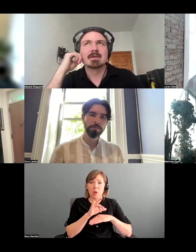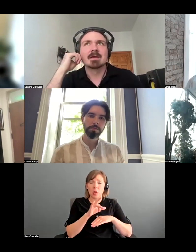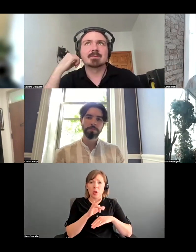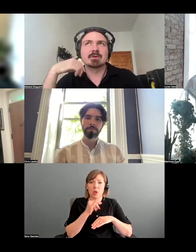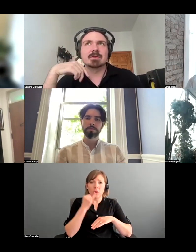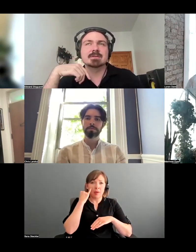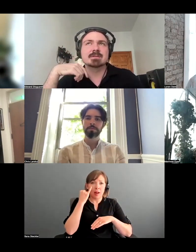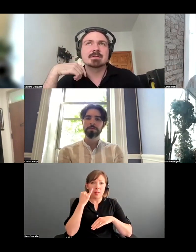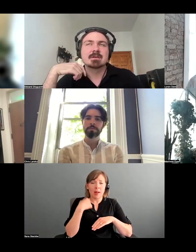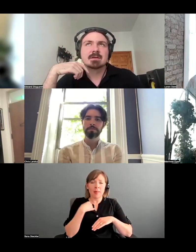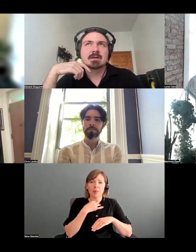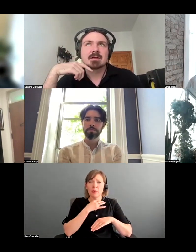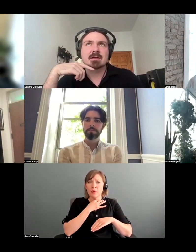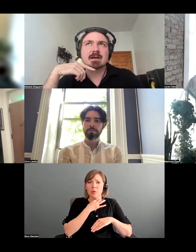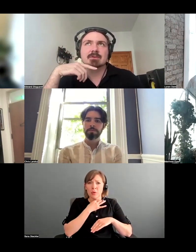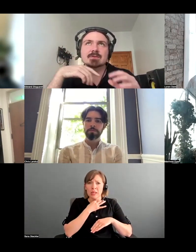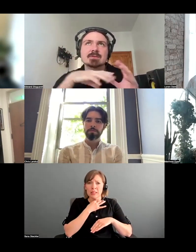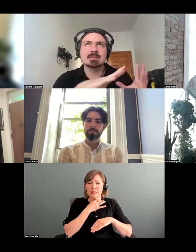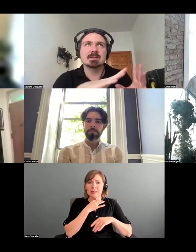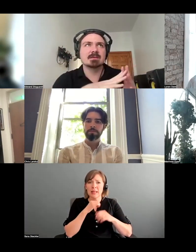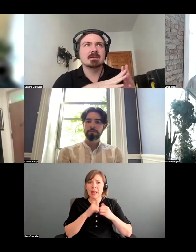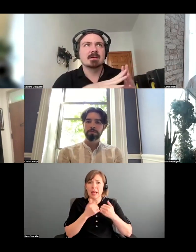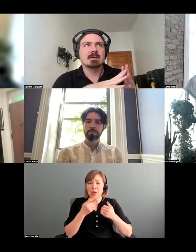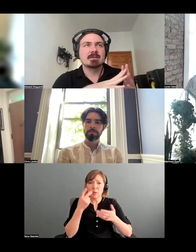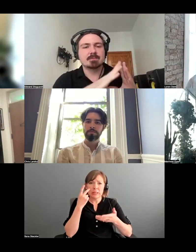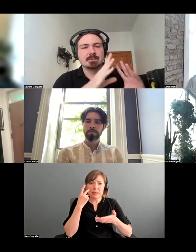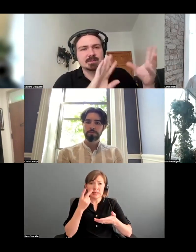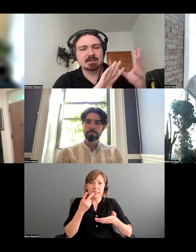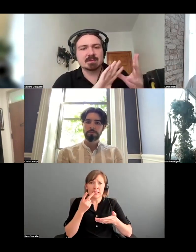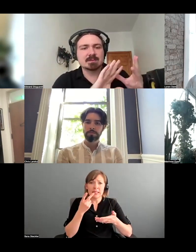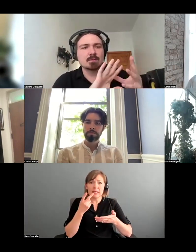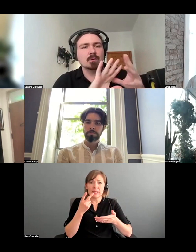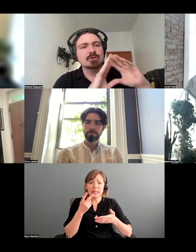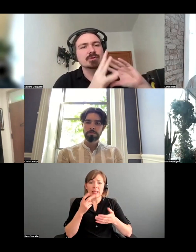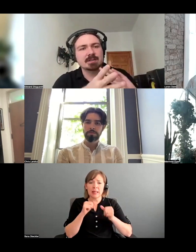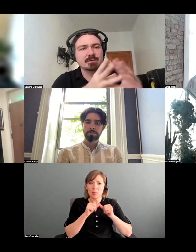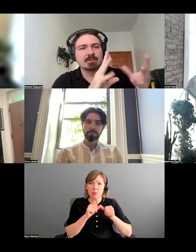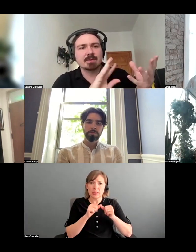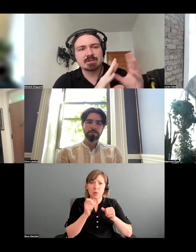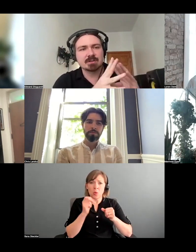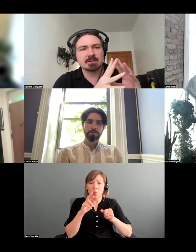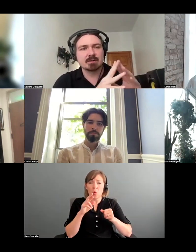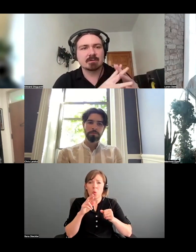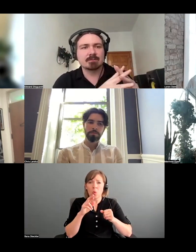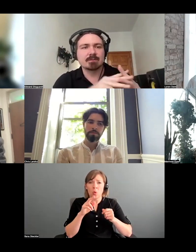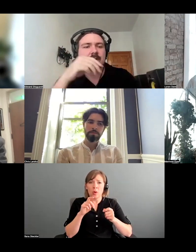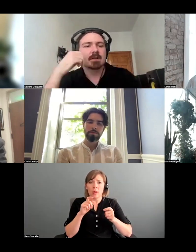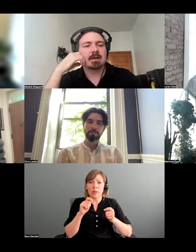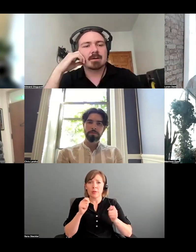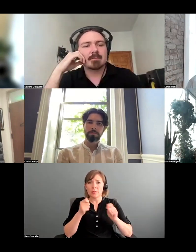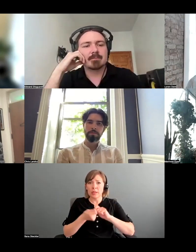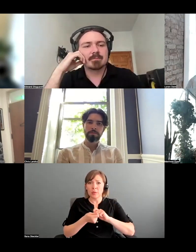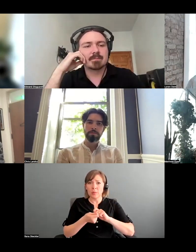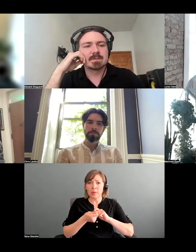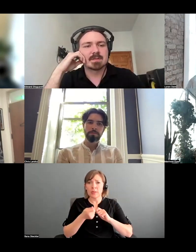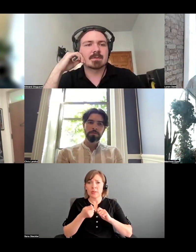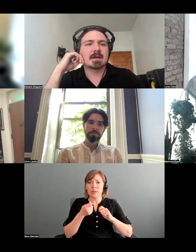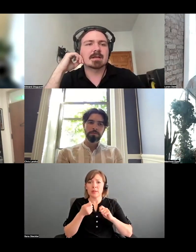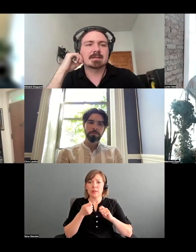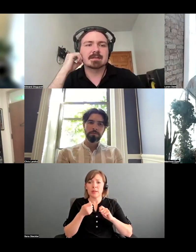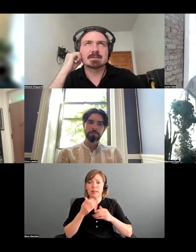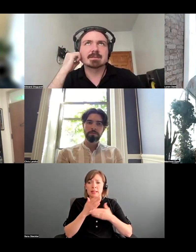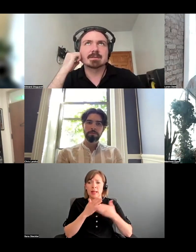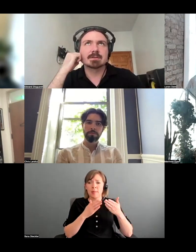I'm curious how you see the persistence or transformation of some